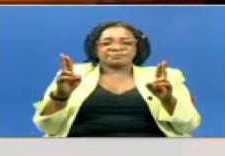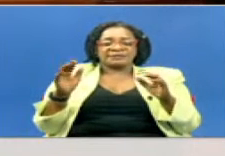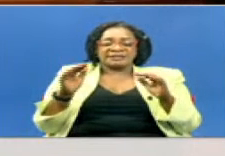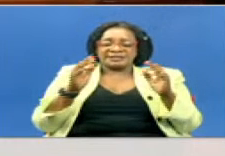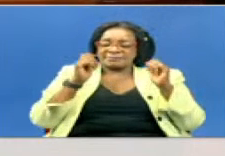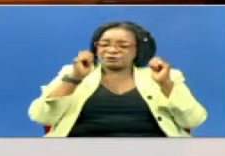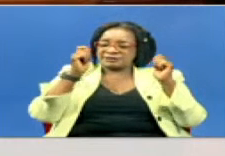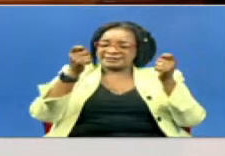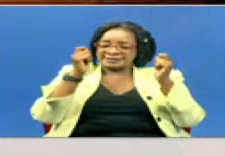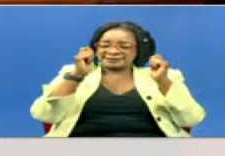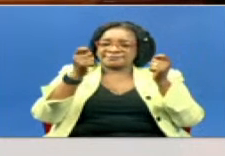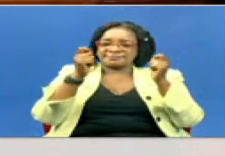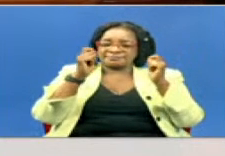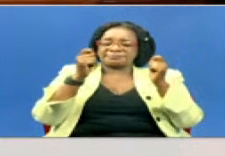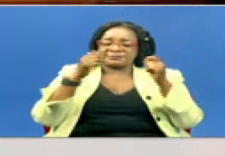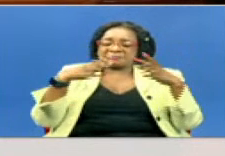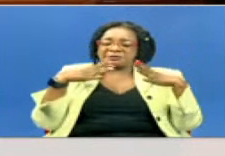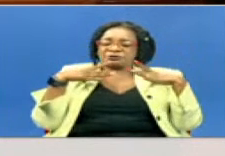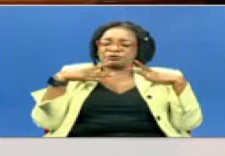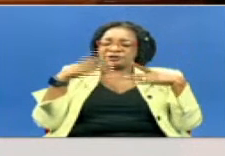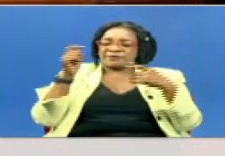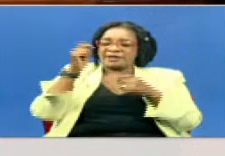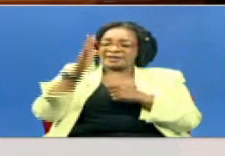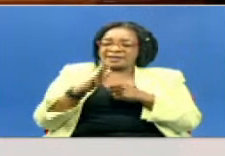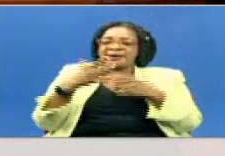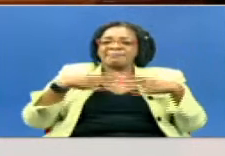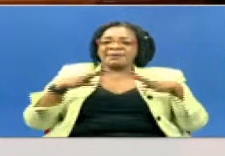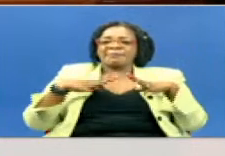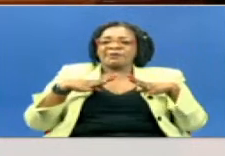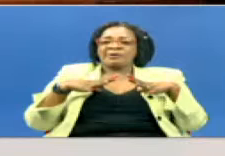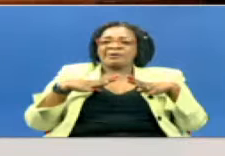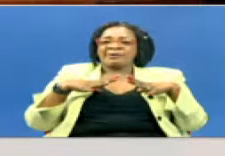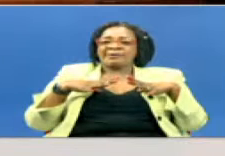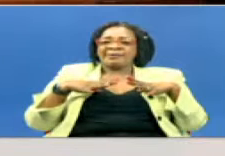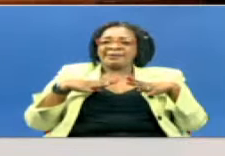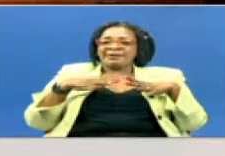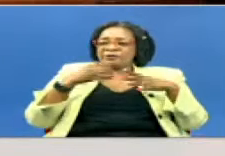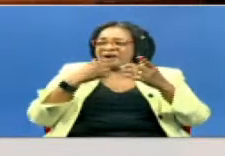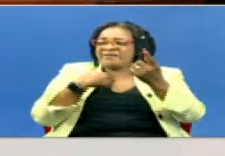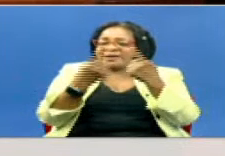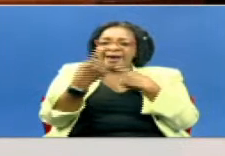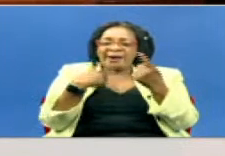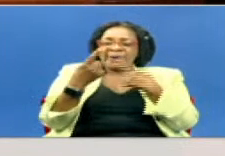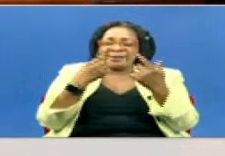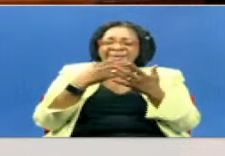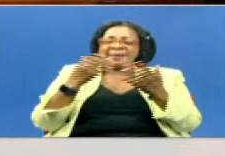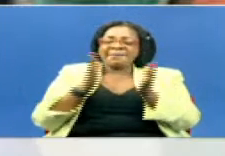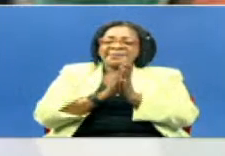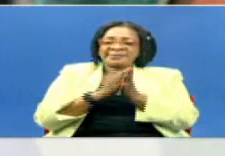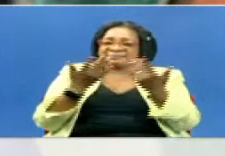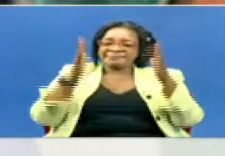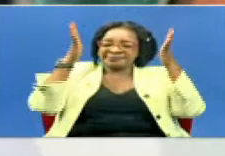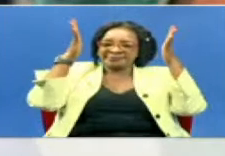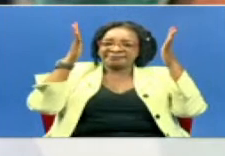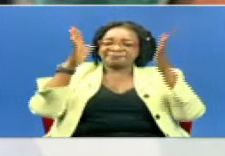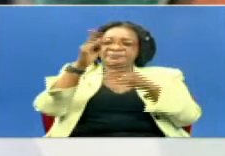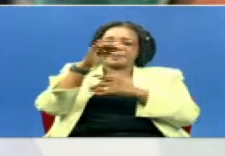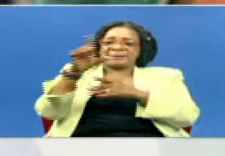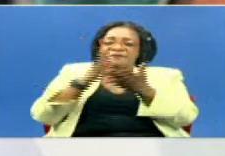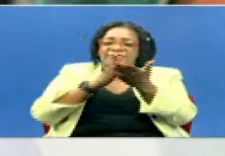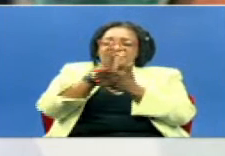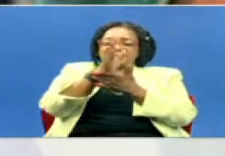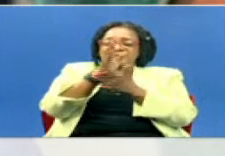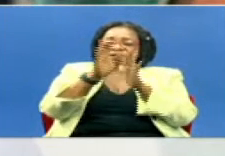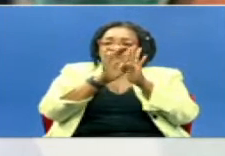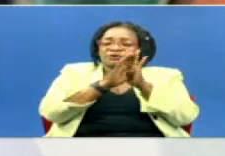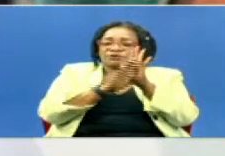demonstrating the maturity of the Kenyan people to have dialogue. And I really applaud our Bill of Rights under